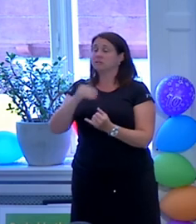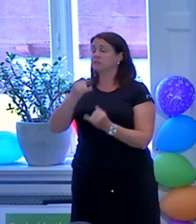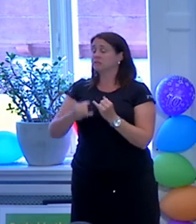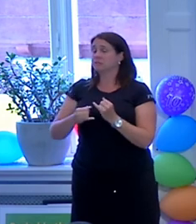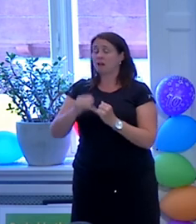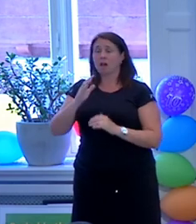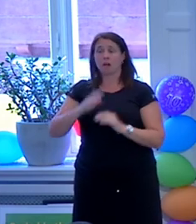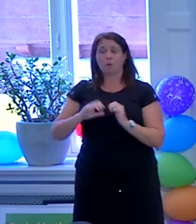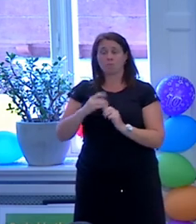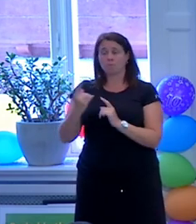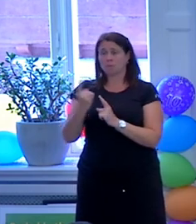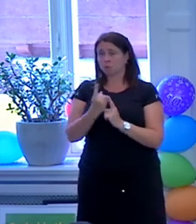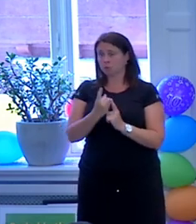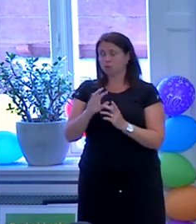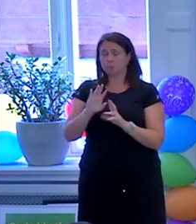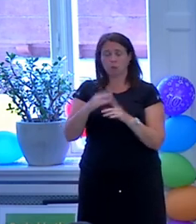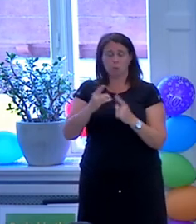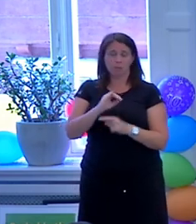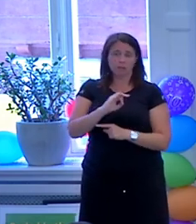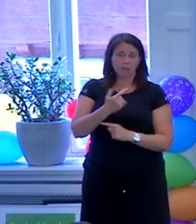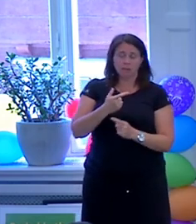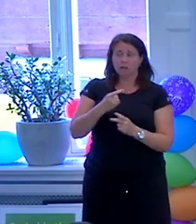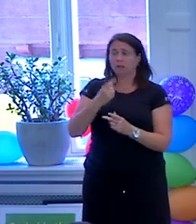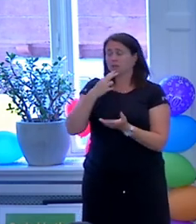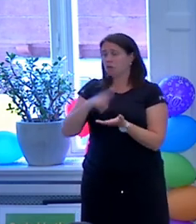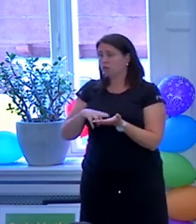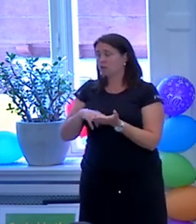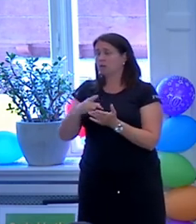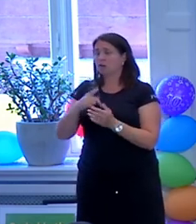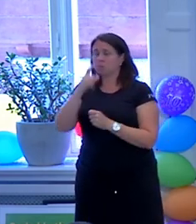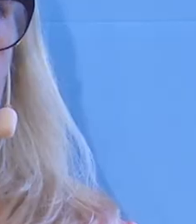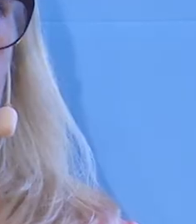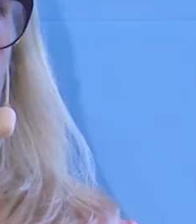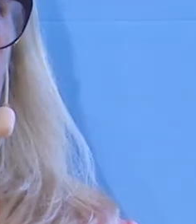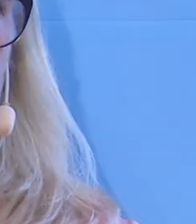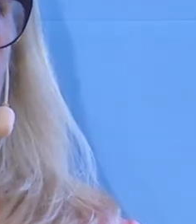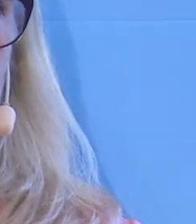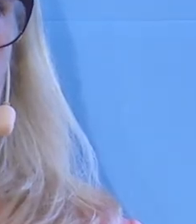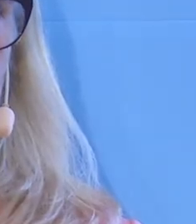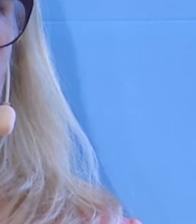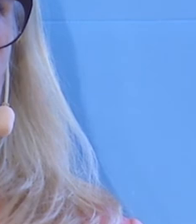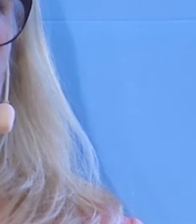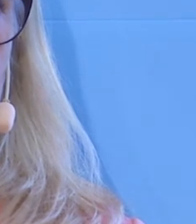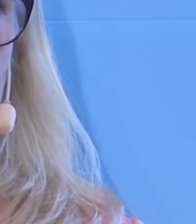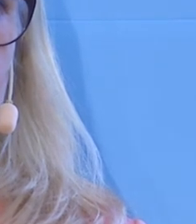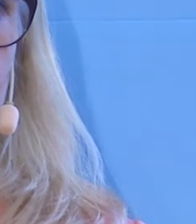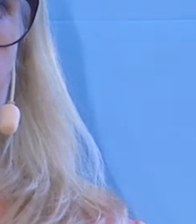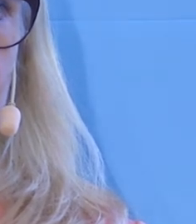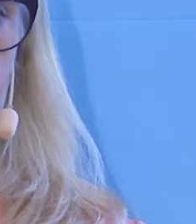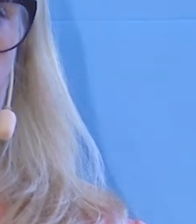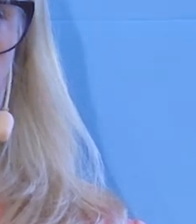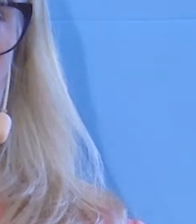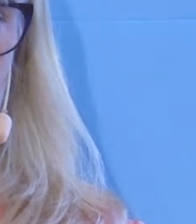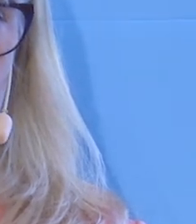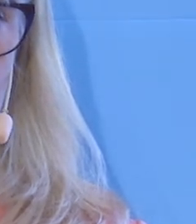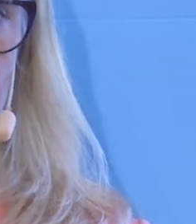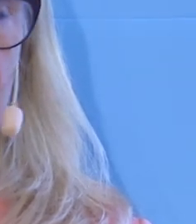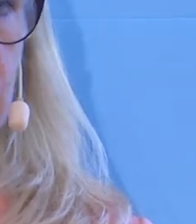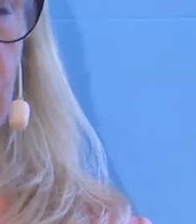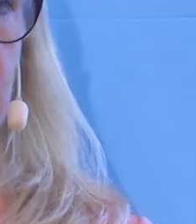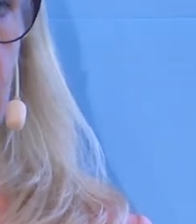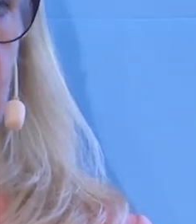I mean, regardless of IT, of data, of policies, it's about the wise decisions we're making as leaders